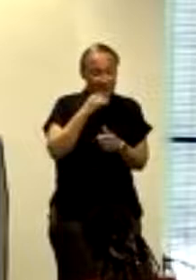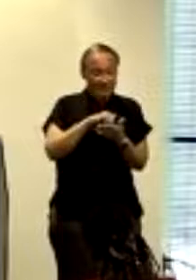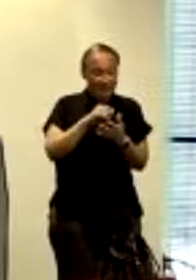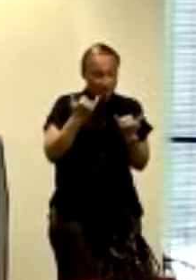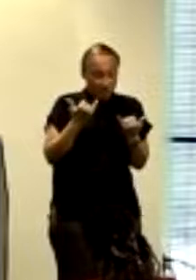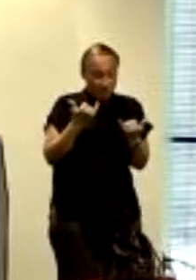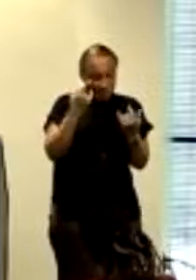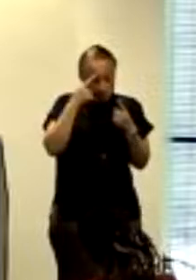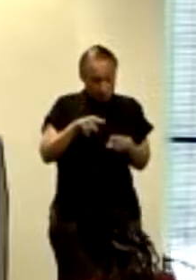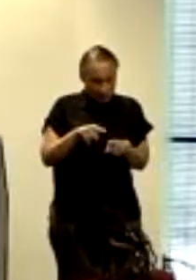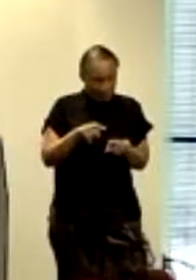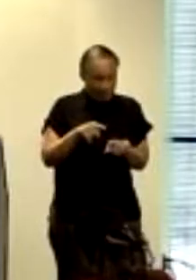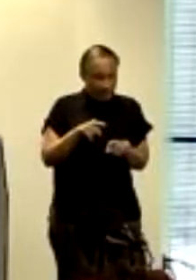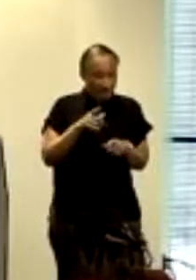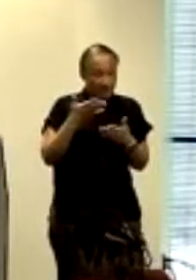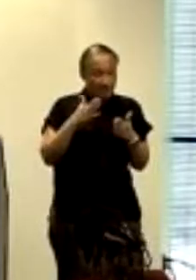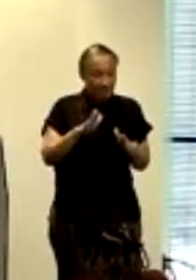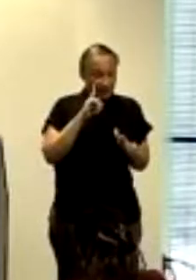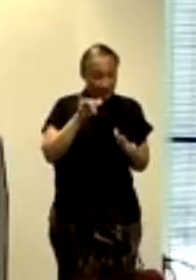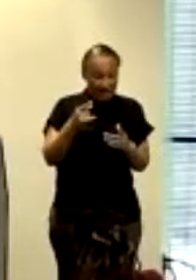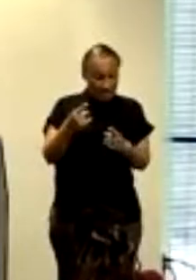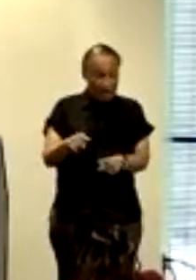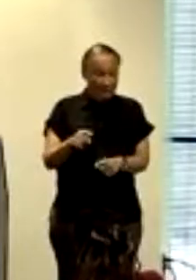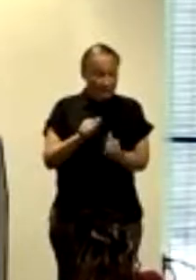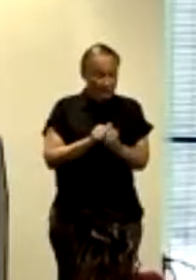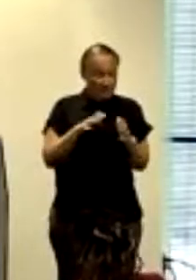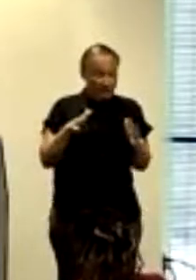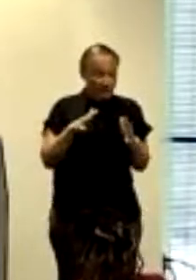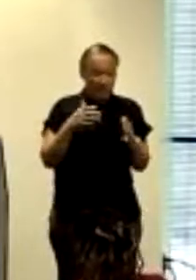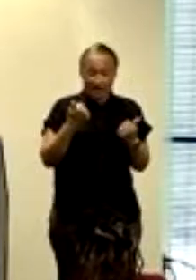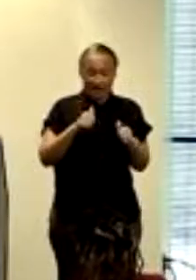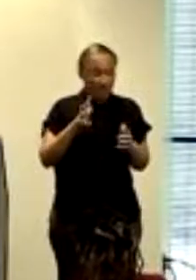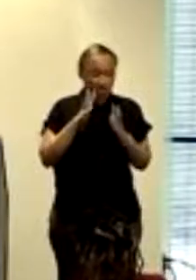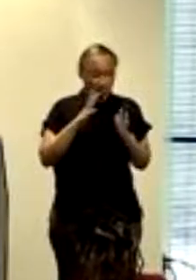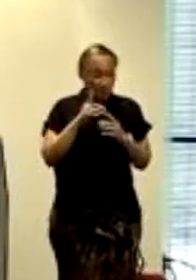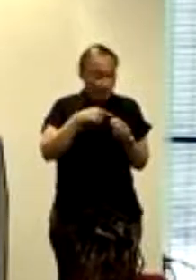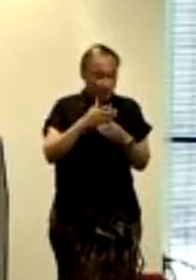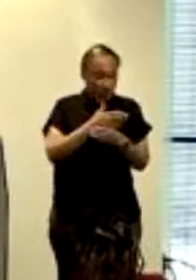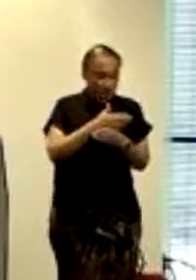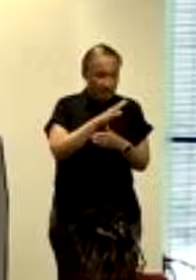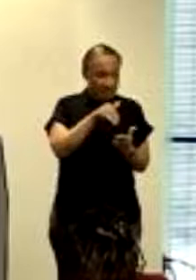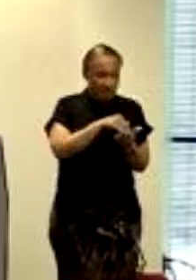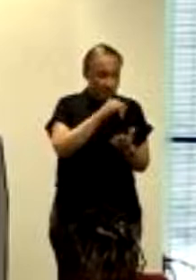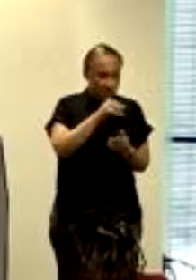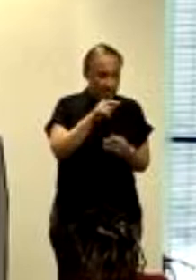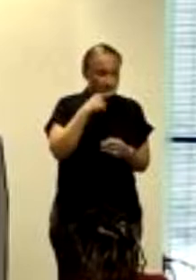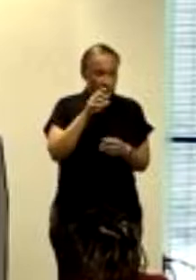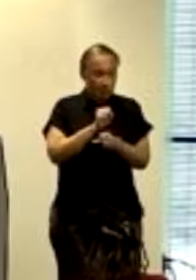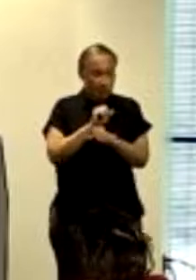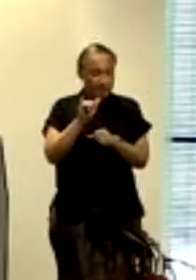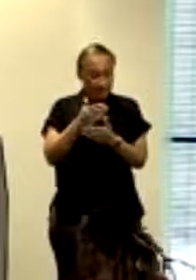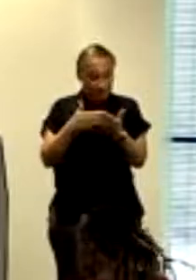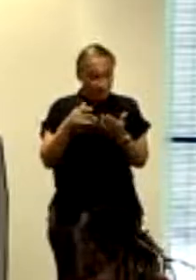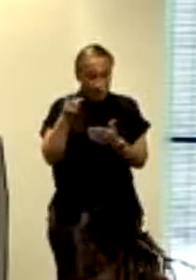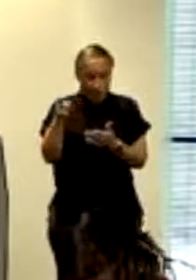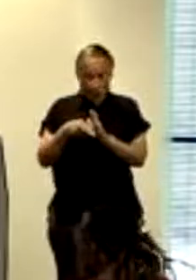current agreement allowed for this to happen without conversations between CenterPoint and Public Works? Is that the part that